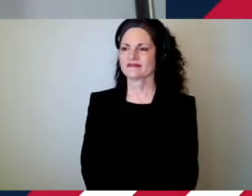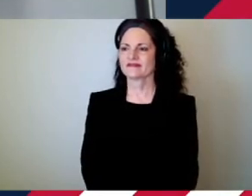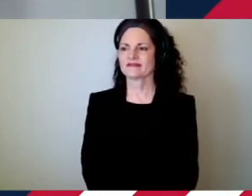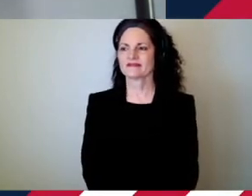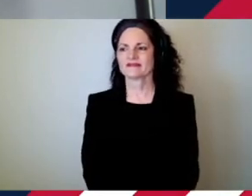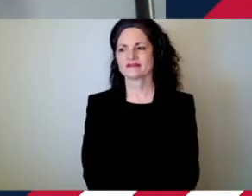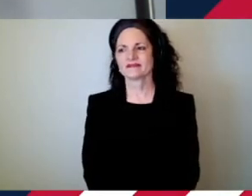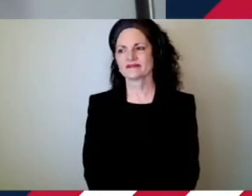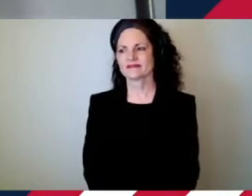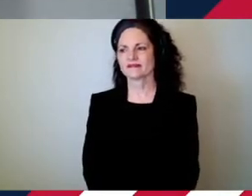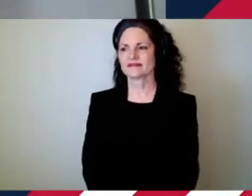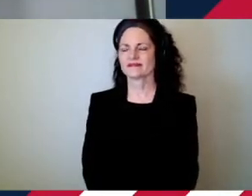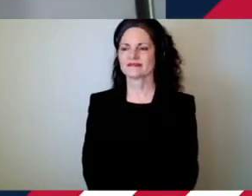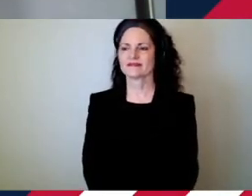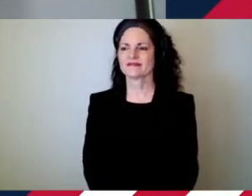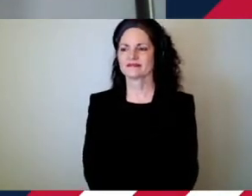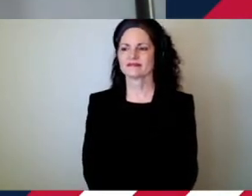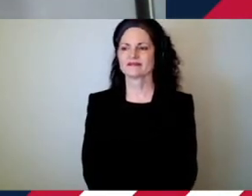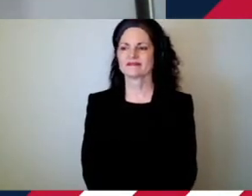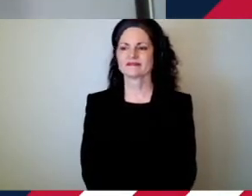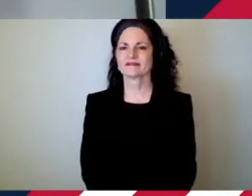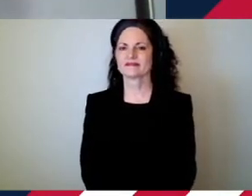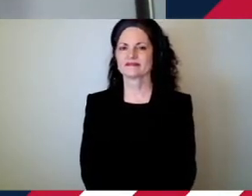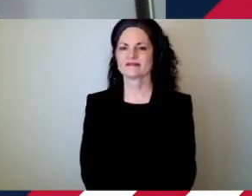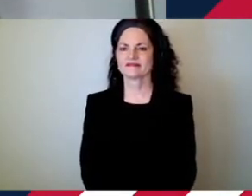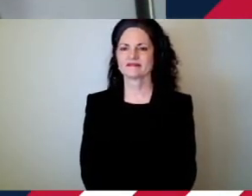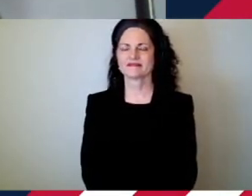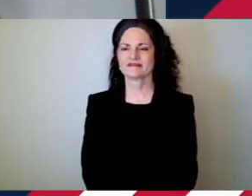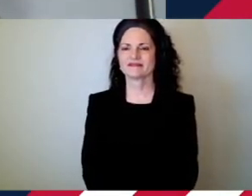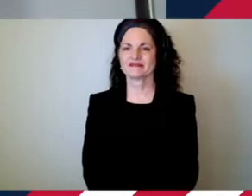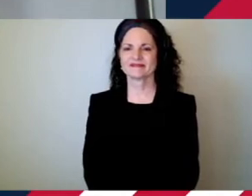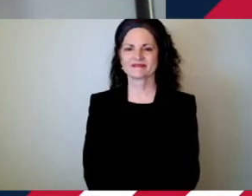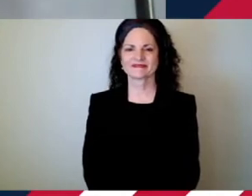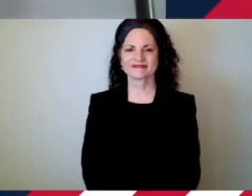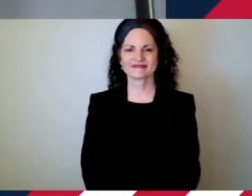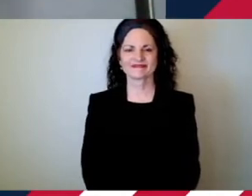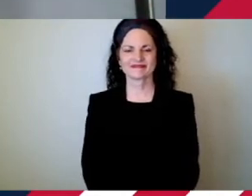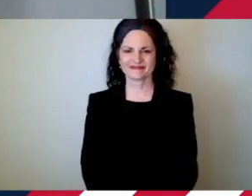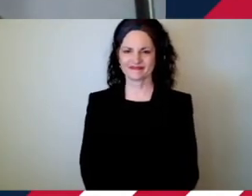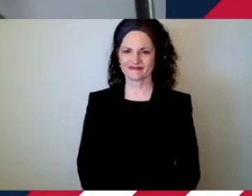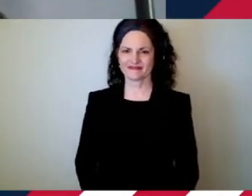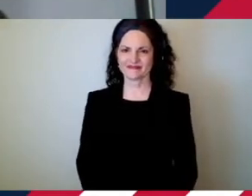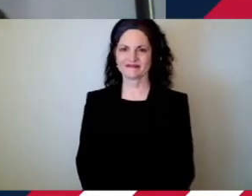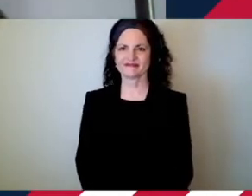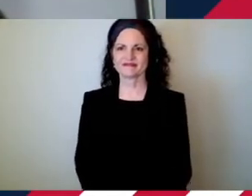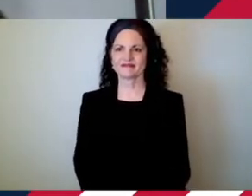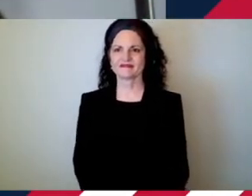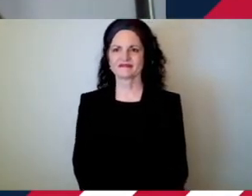No, it's not 30 seconds. Okay, I'm watching.